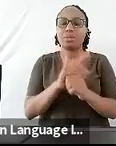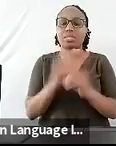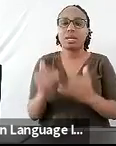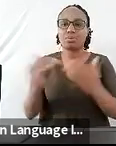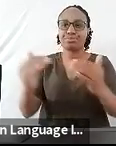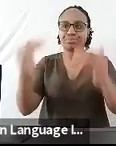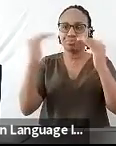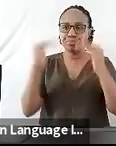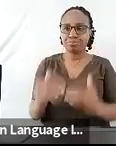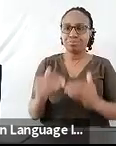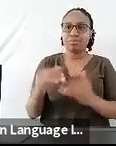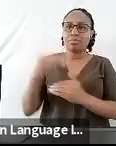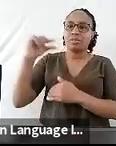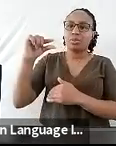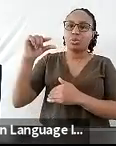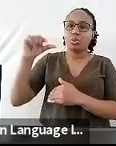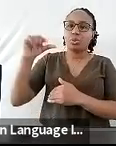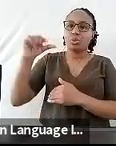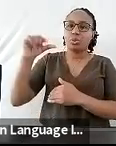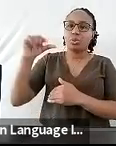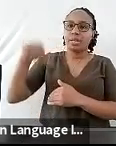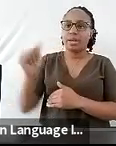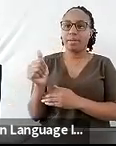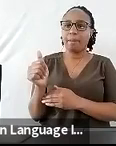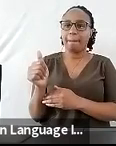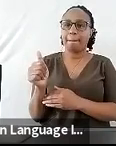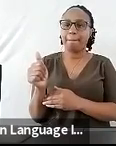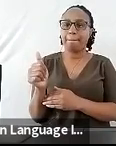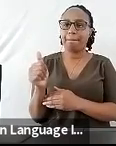I think you might be getting questions through social media, if I'm not wrong.